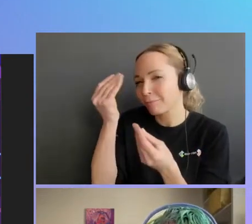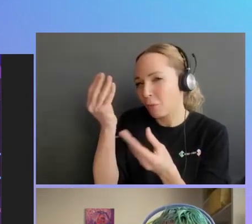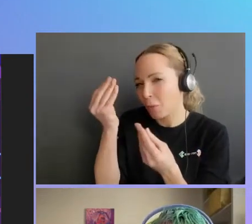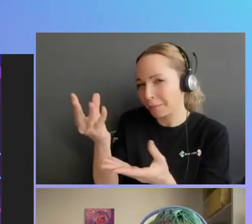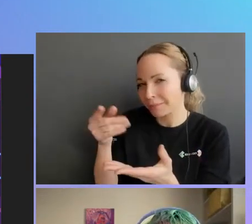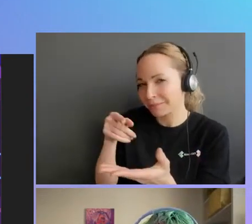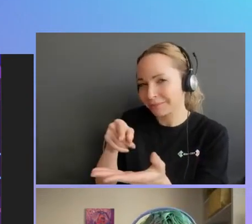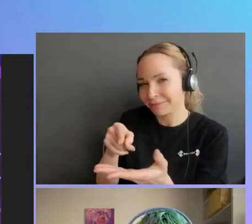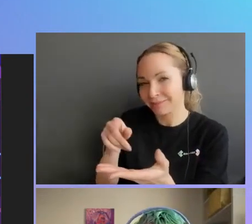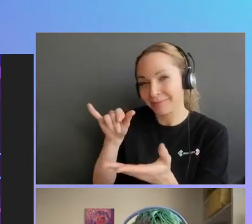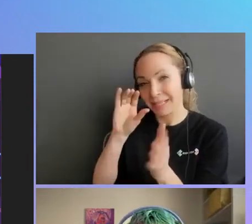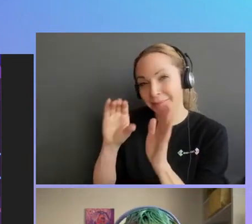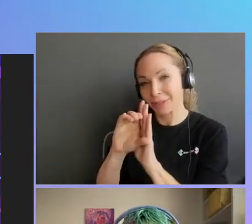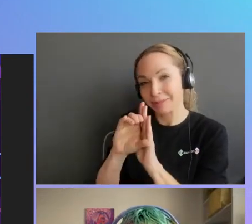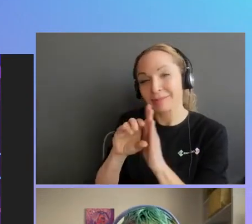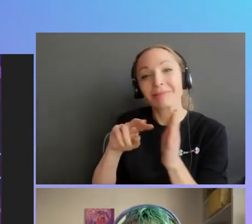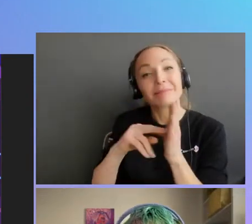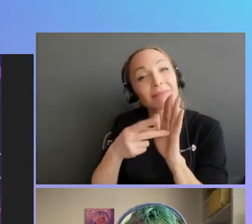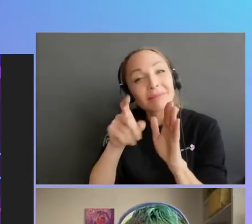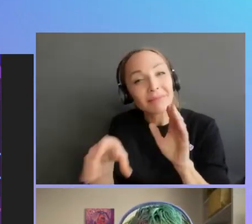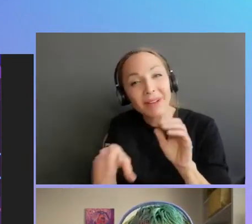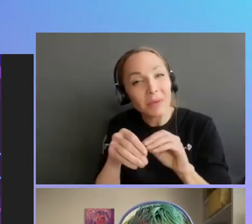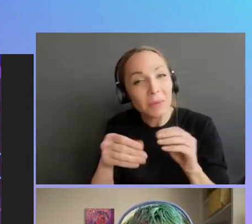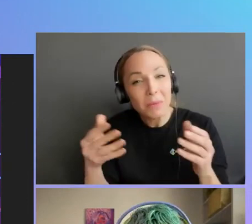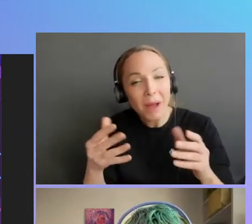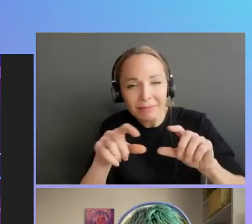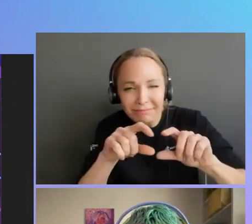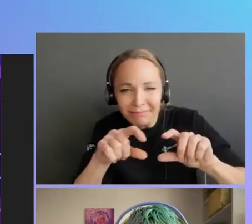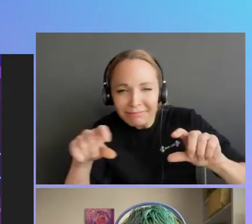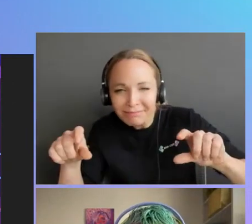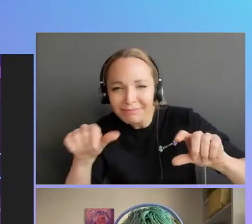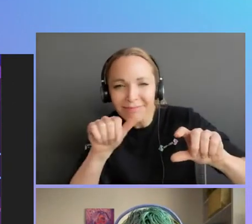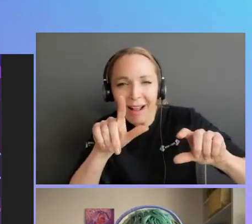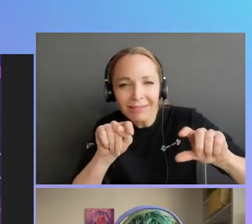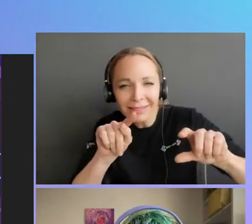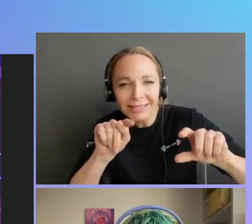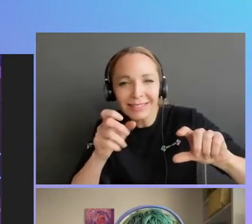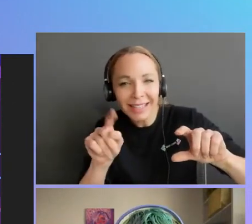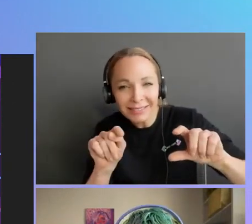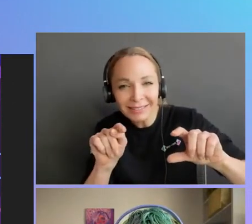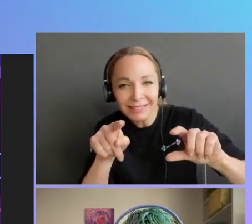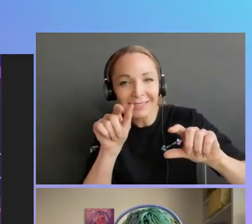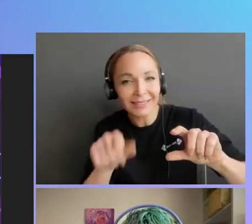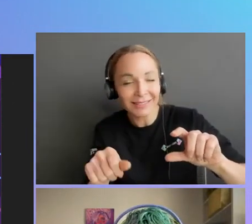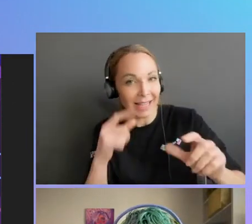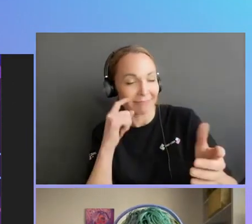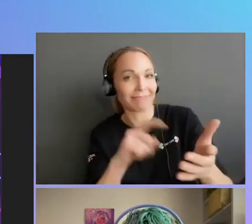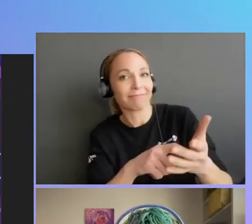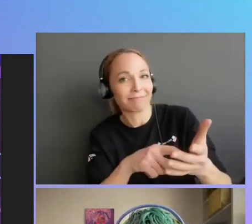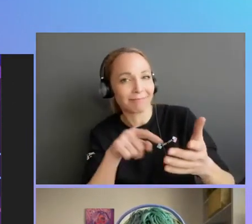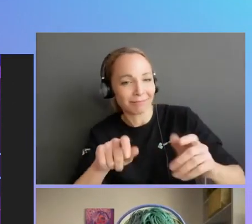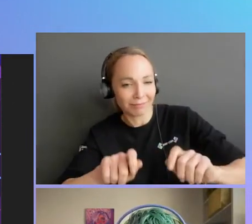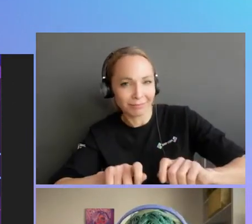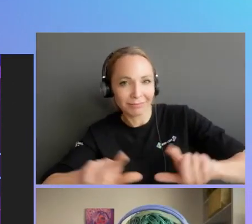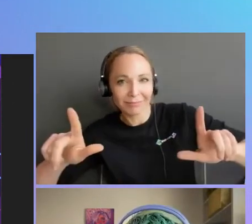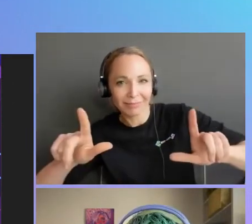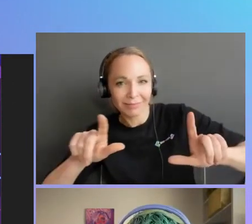means we need to provide the alt text so that our button can also have discernible text. So if I go ahead and add an alt